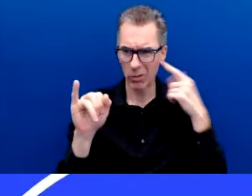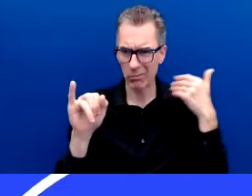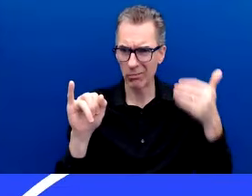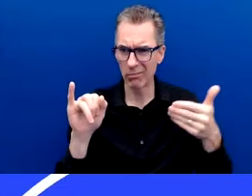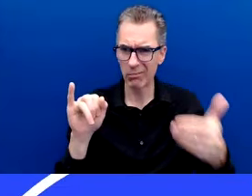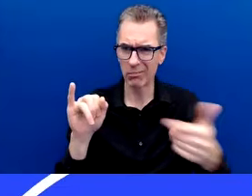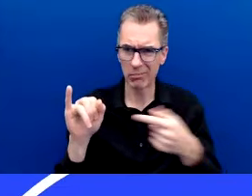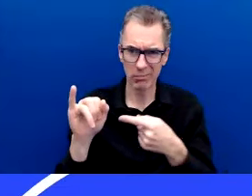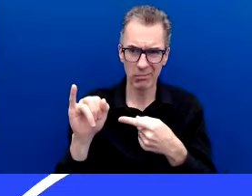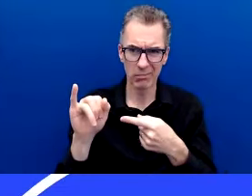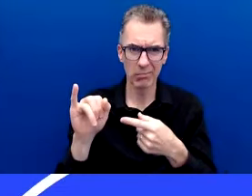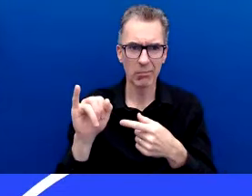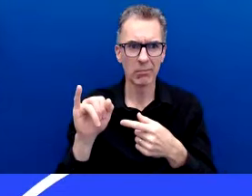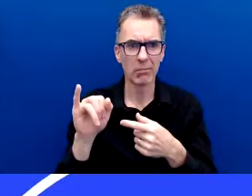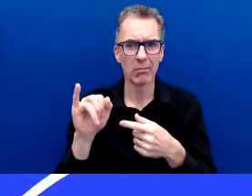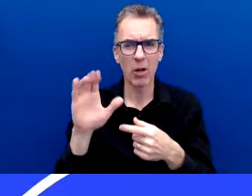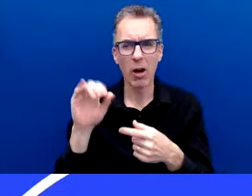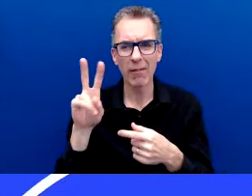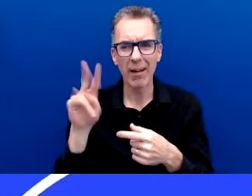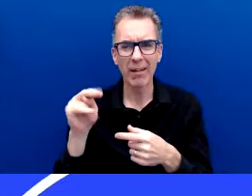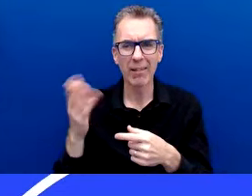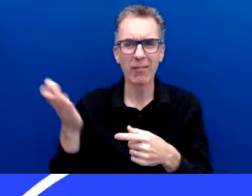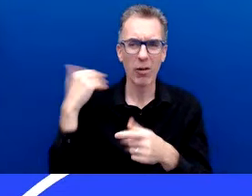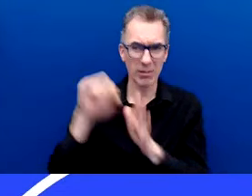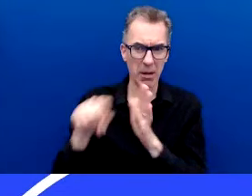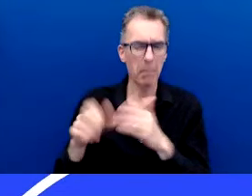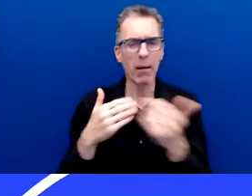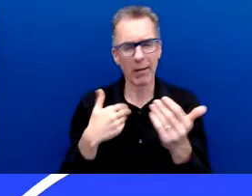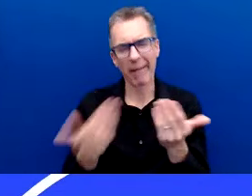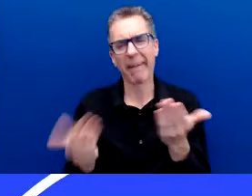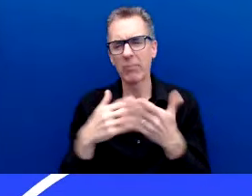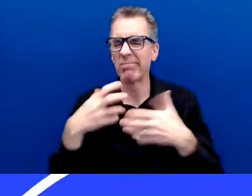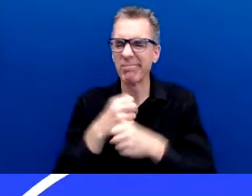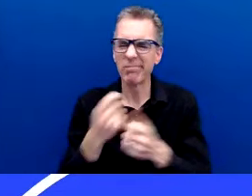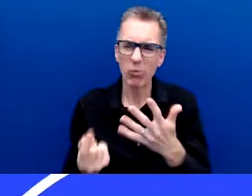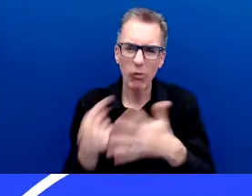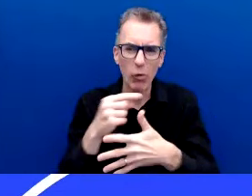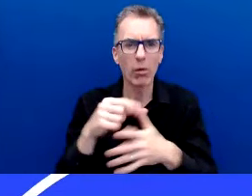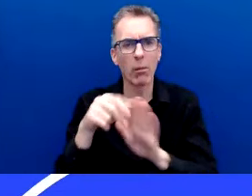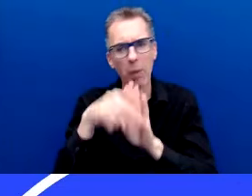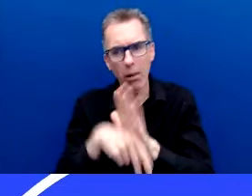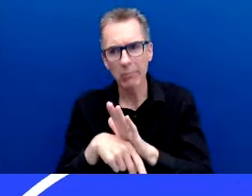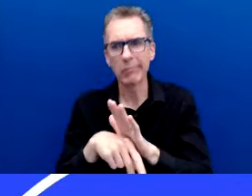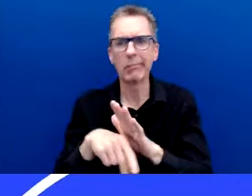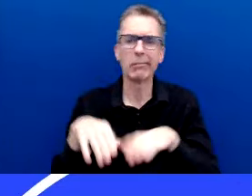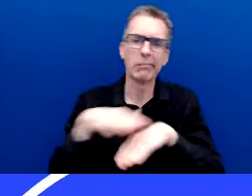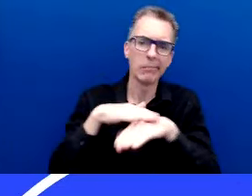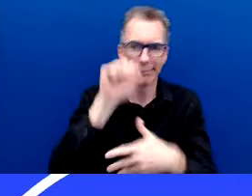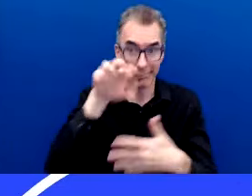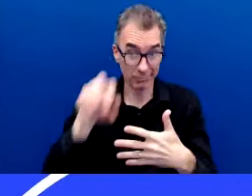about during convocation and last semester, but I'm just going to review it again really quick and the policies that are associated with